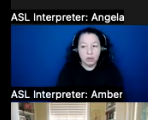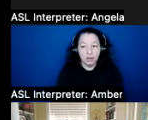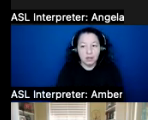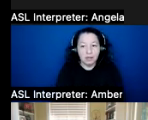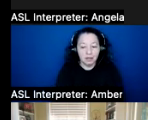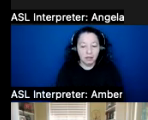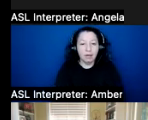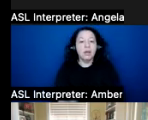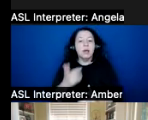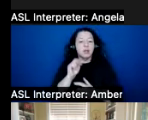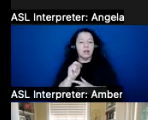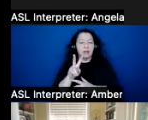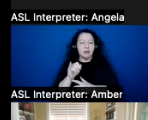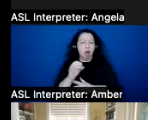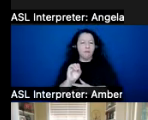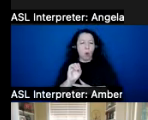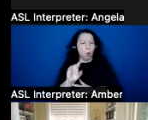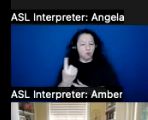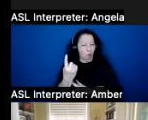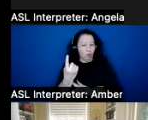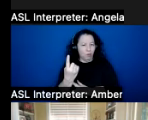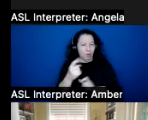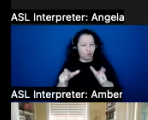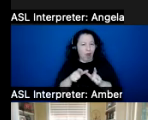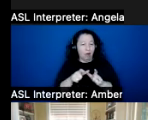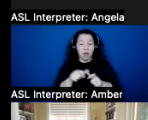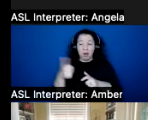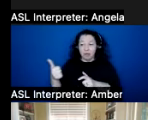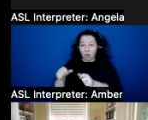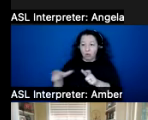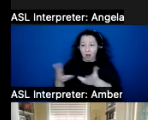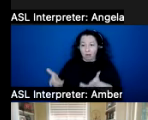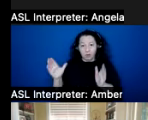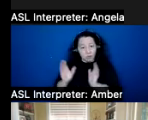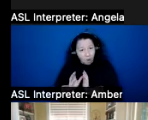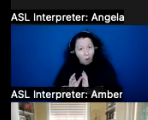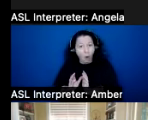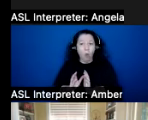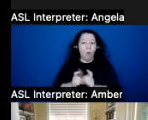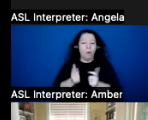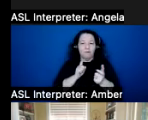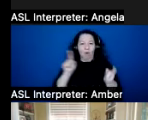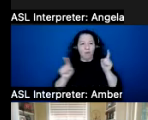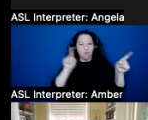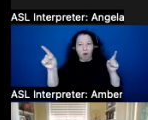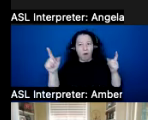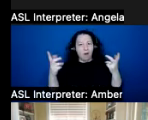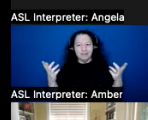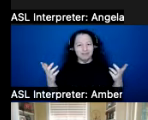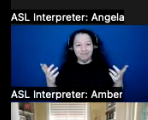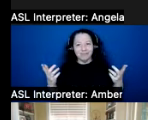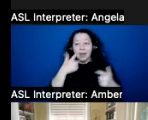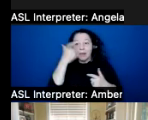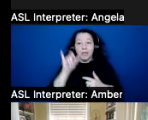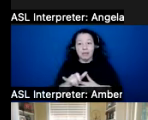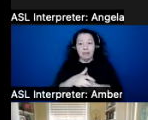Nation. The other tribes here are either too small or too spread out. But because of that,